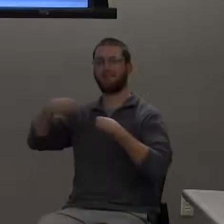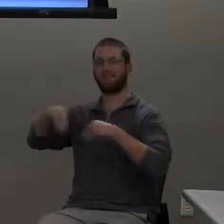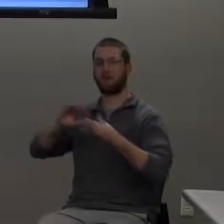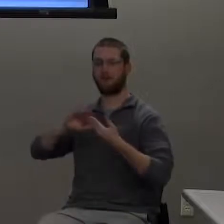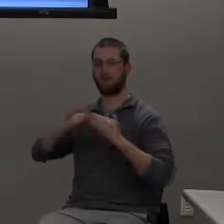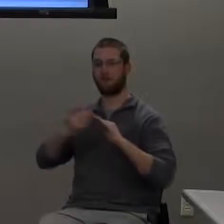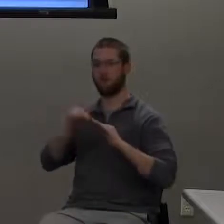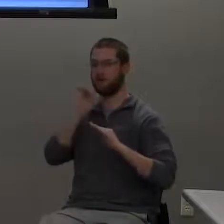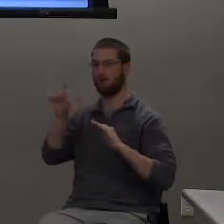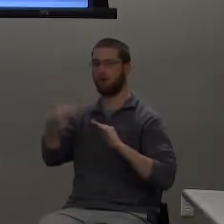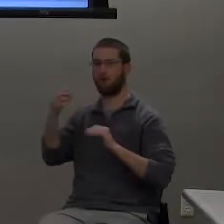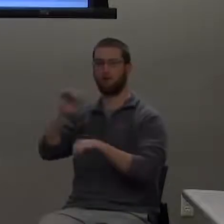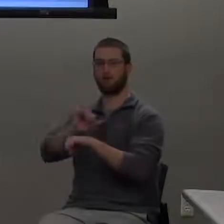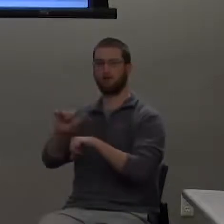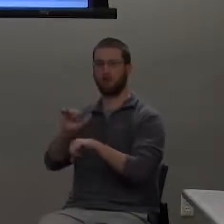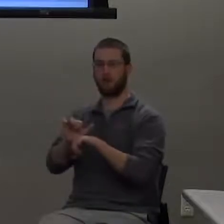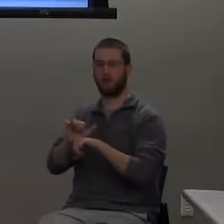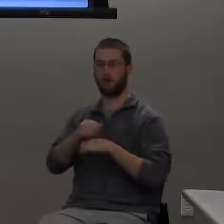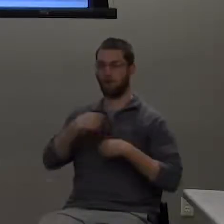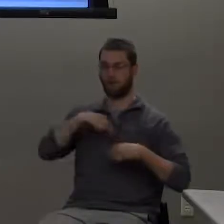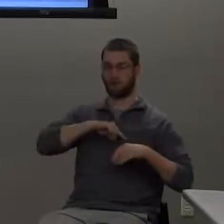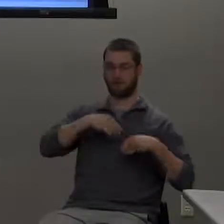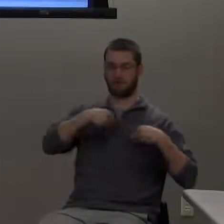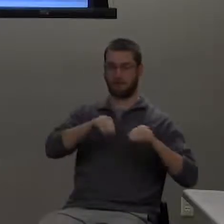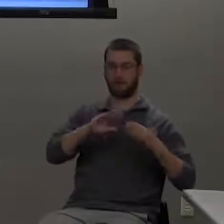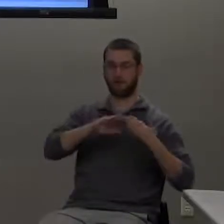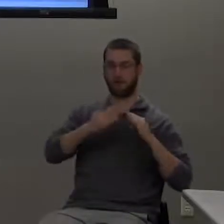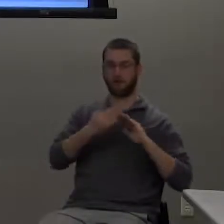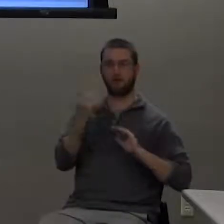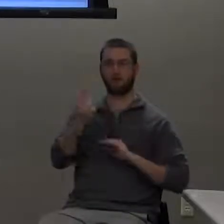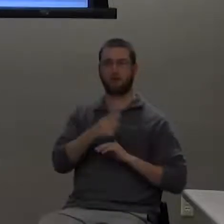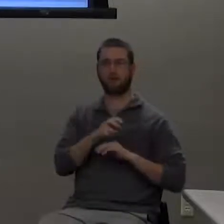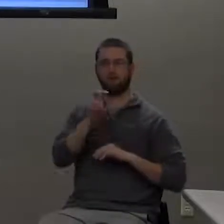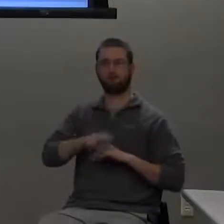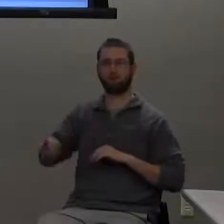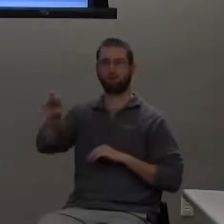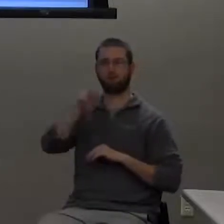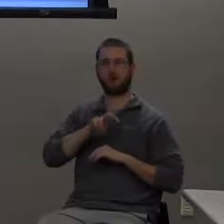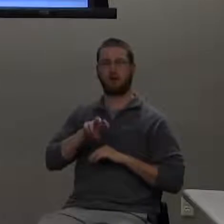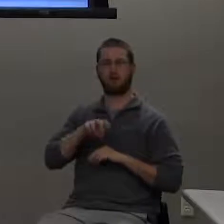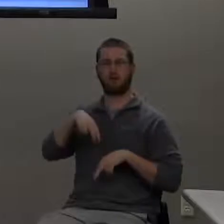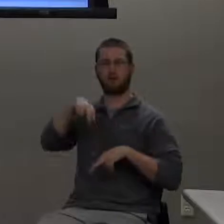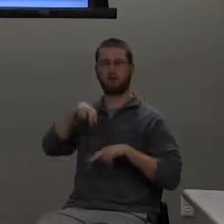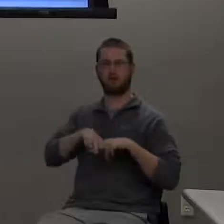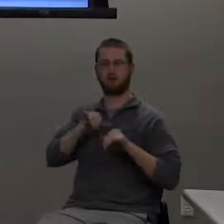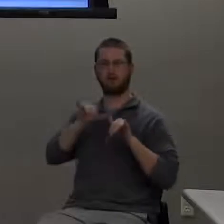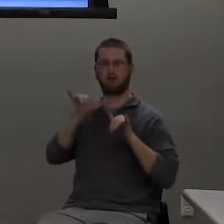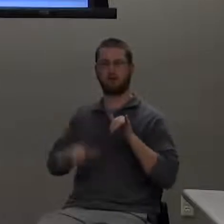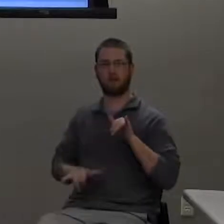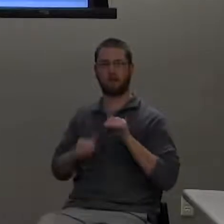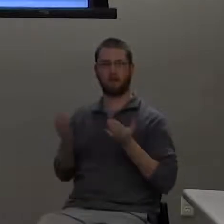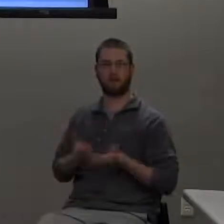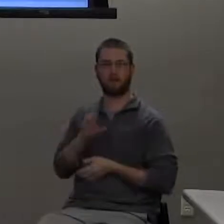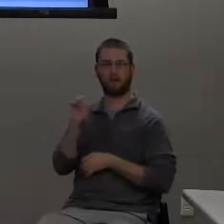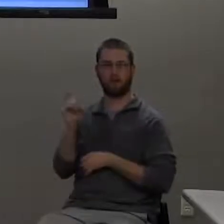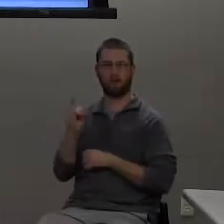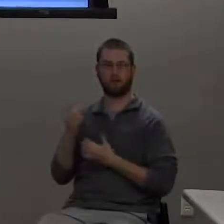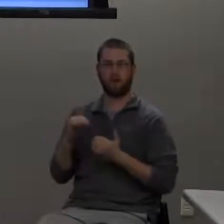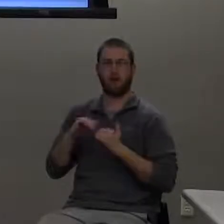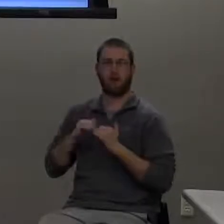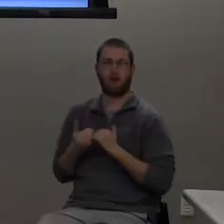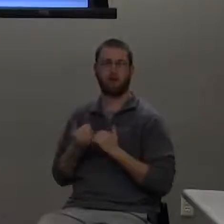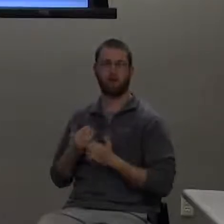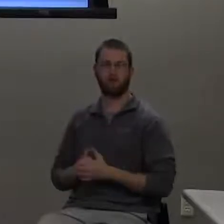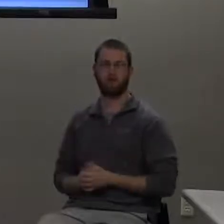community, not necessarily a job per se, but how do we sell the community to someone who can locate anywhere but wants to be in a community like this? So those are important